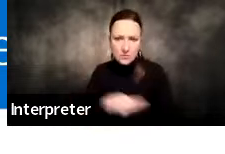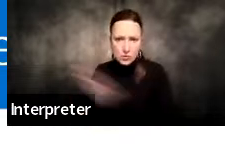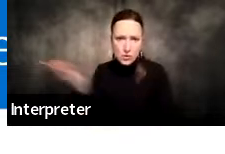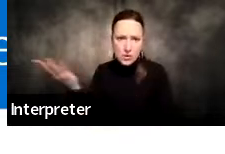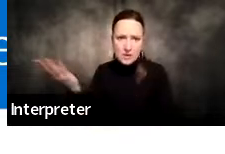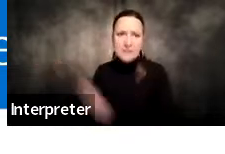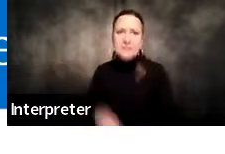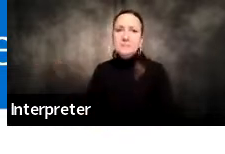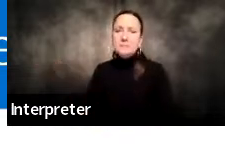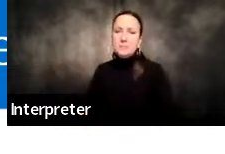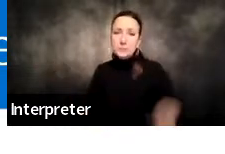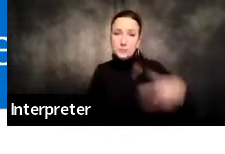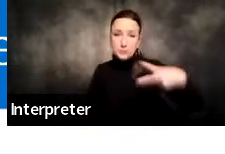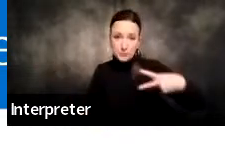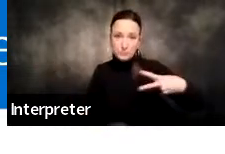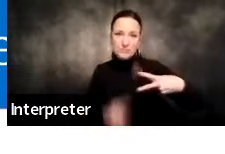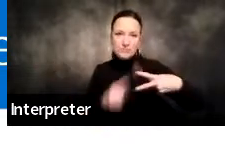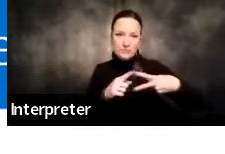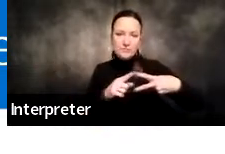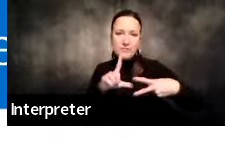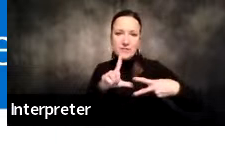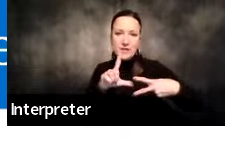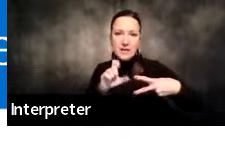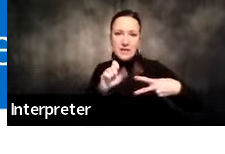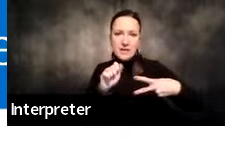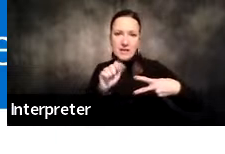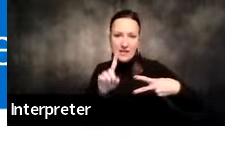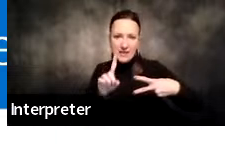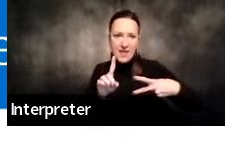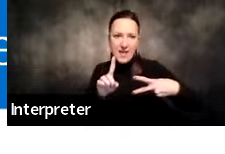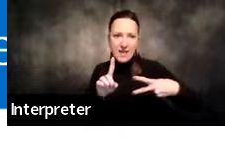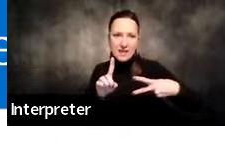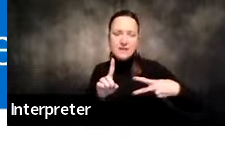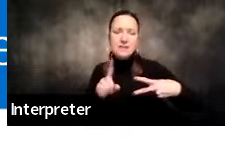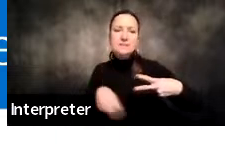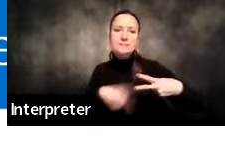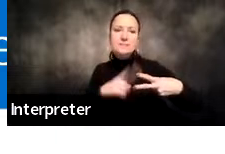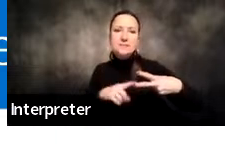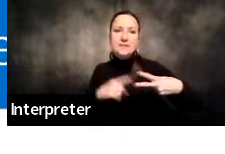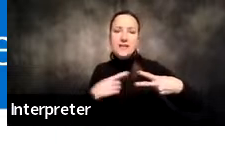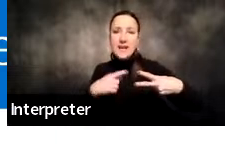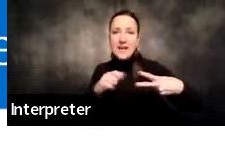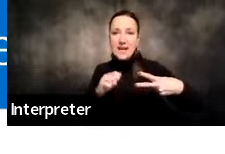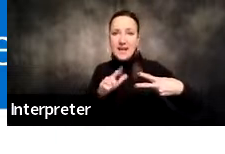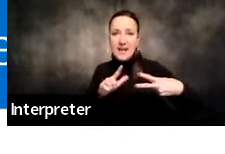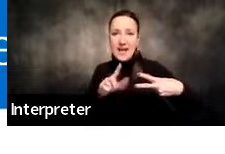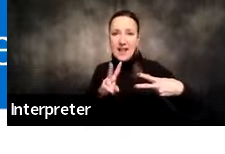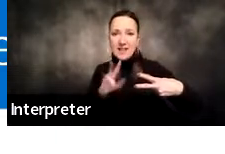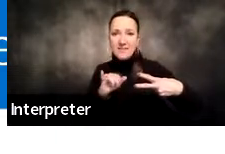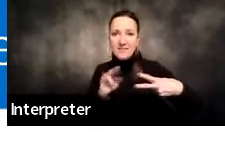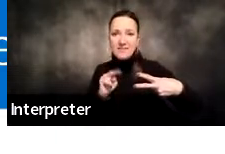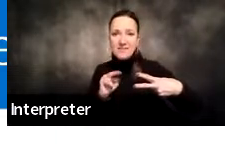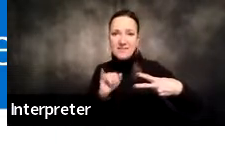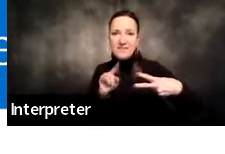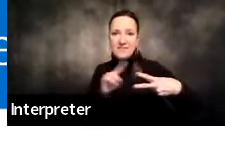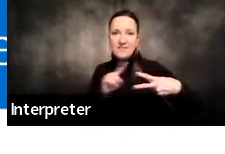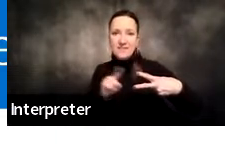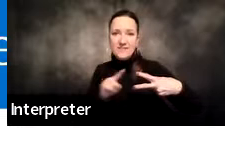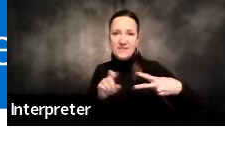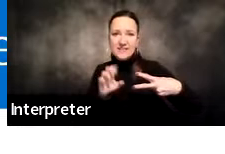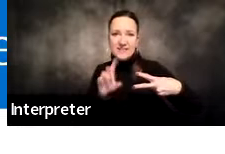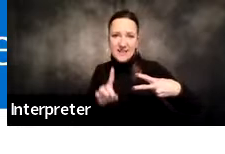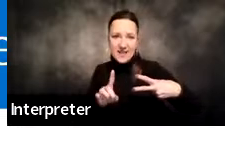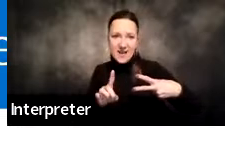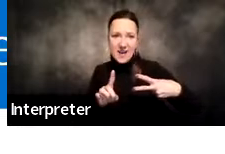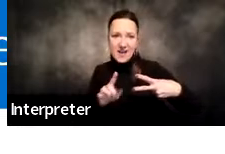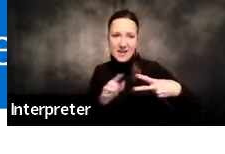pipes that we're most concerned about are the lead pipes, which are the dull silver gray pipes. And typically, they're not magnetic, but you'll see